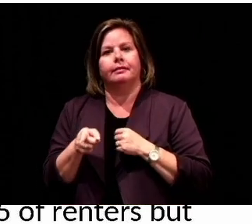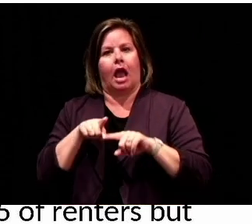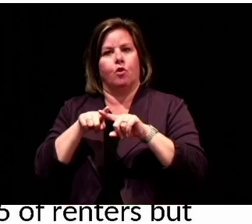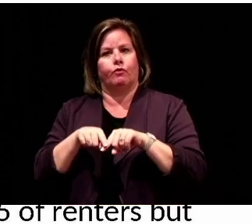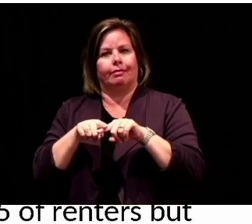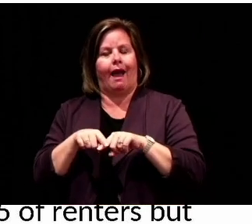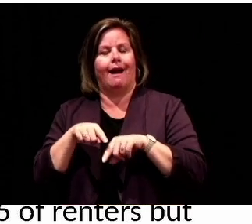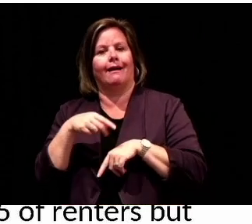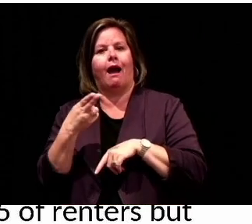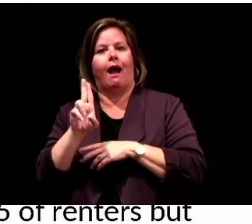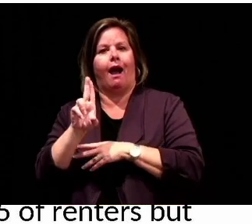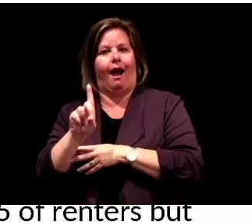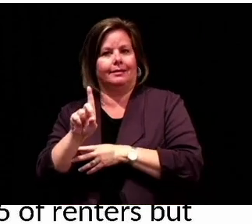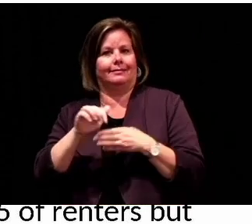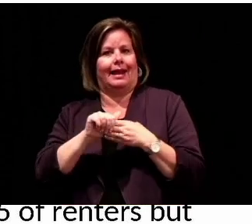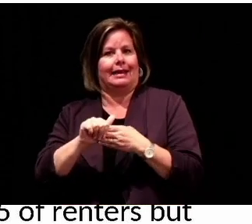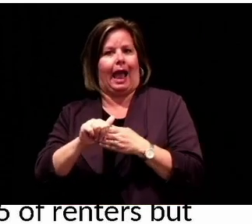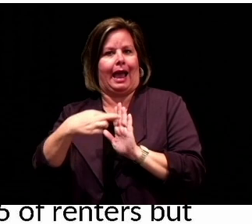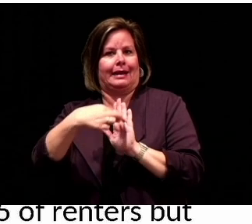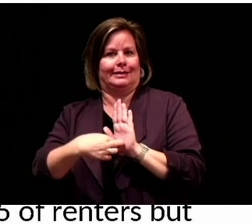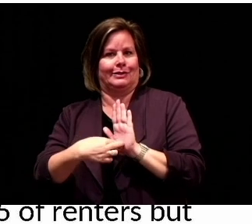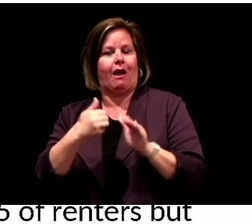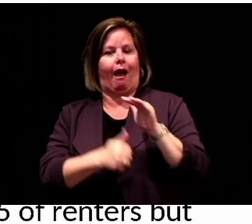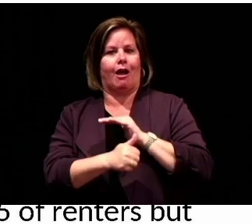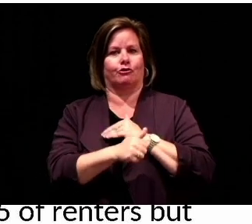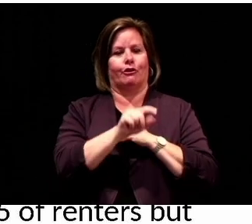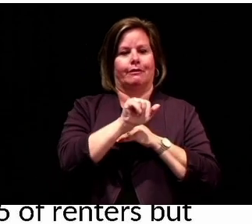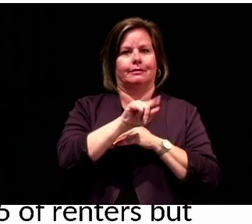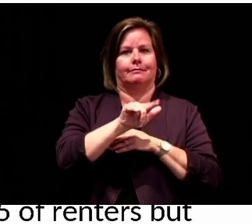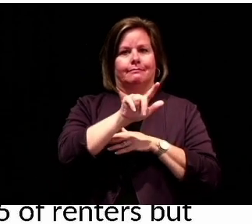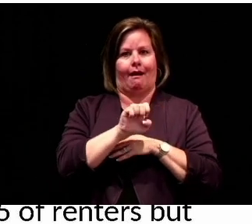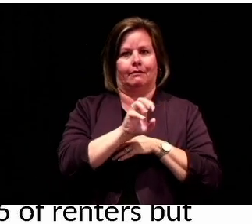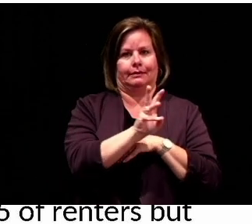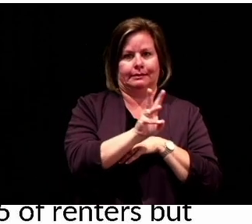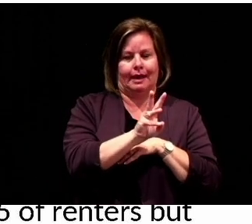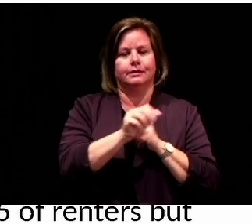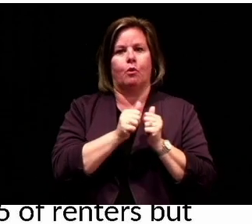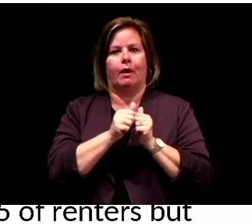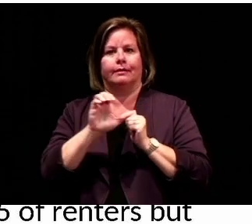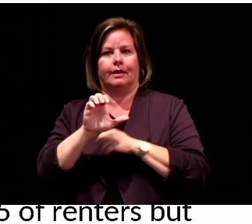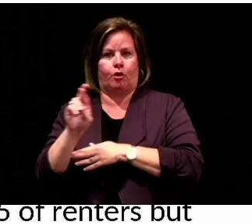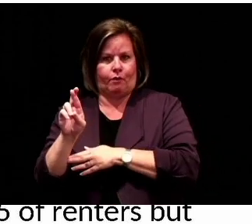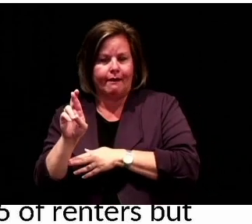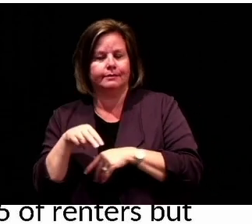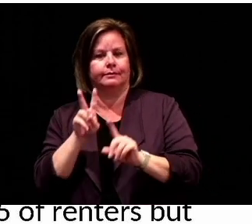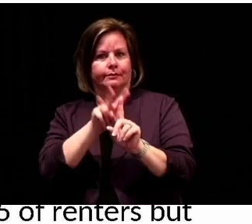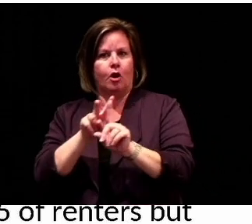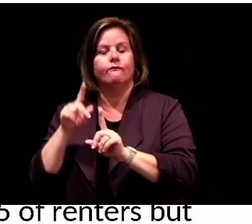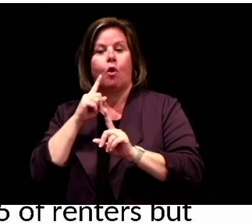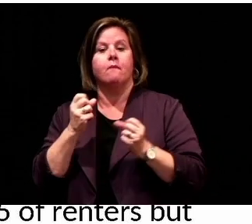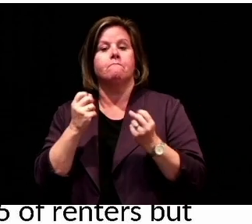but 56% of the persons served with an eviction case or evicted. Women were 1/5 of the renters, but account